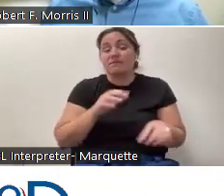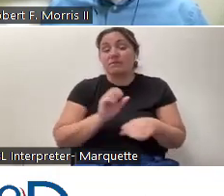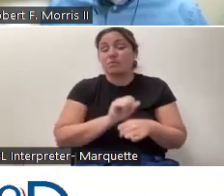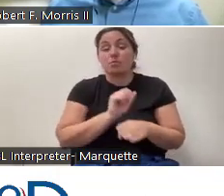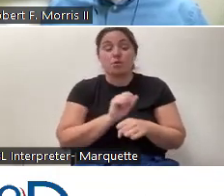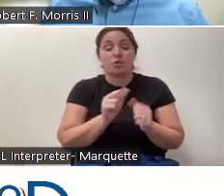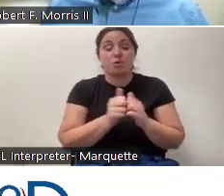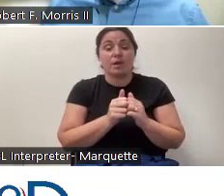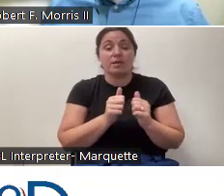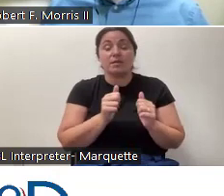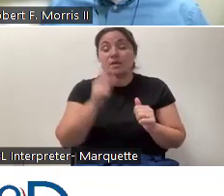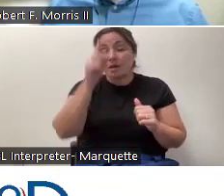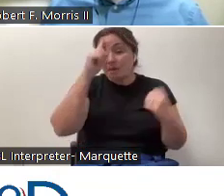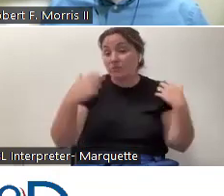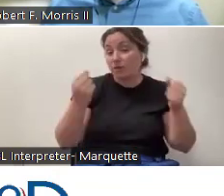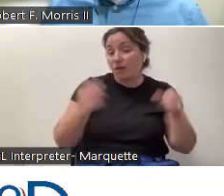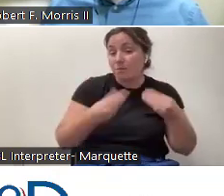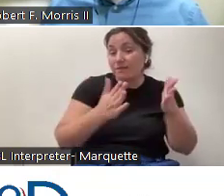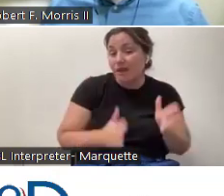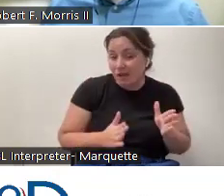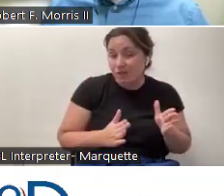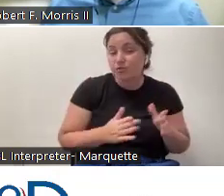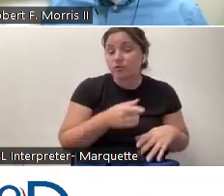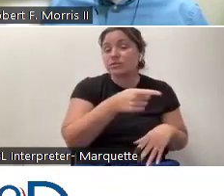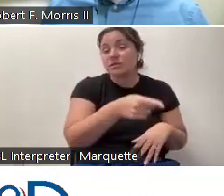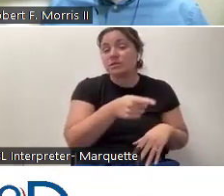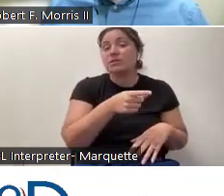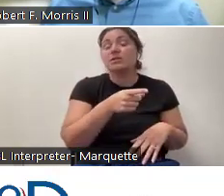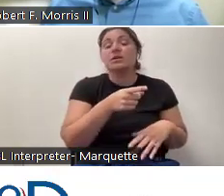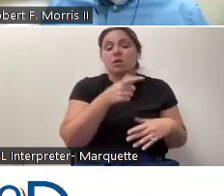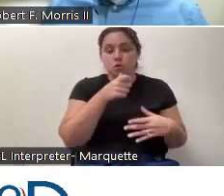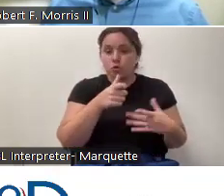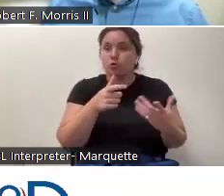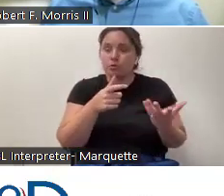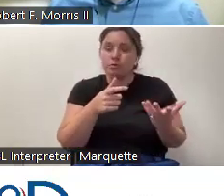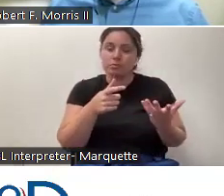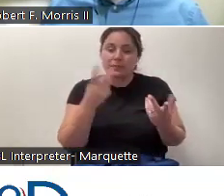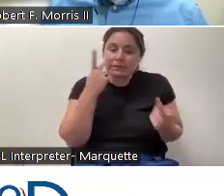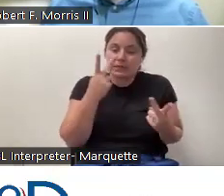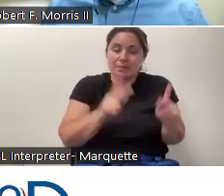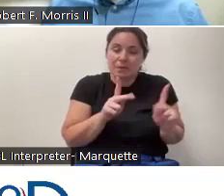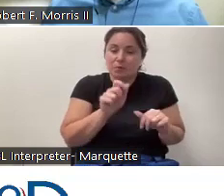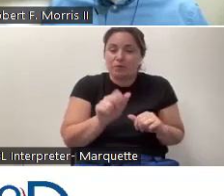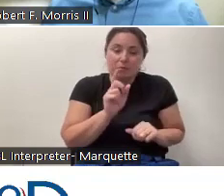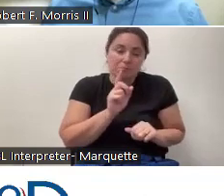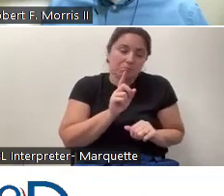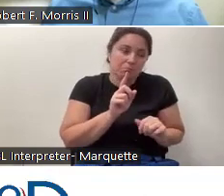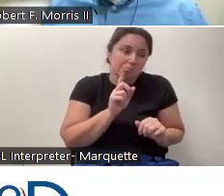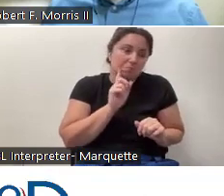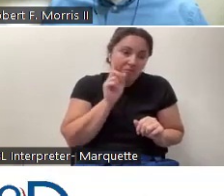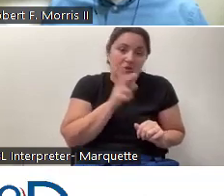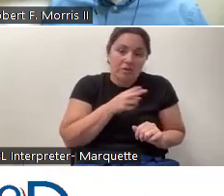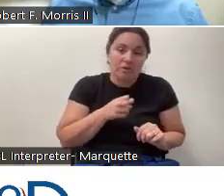some mental health providers who are assisting individuals from that population. But definitely making